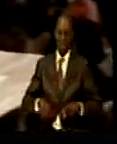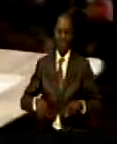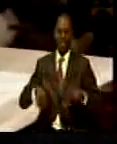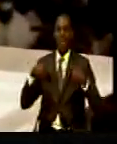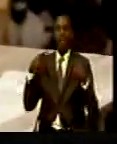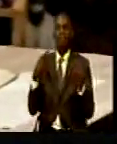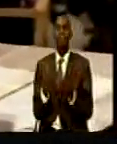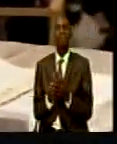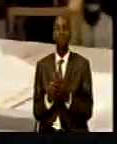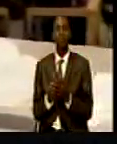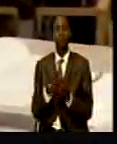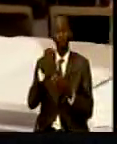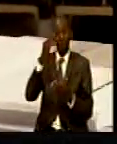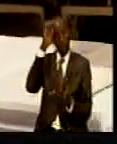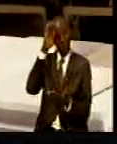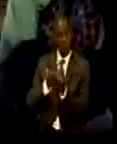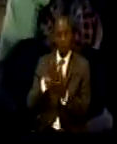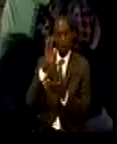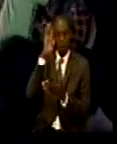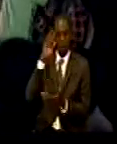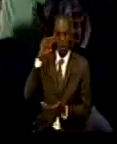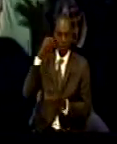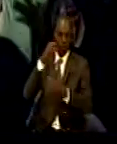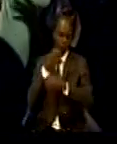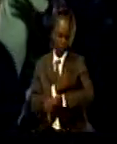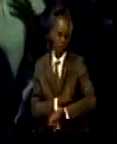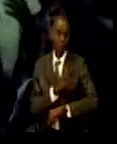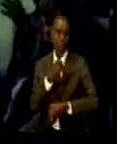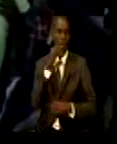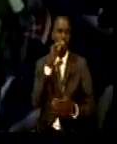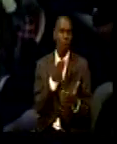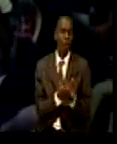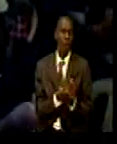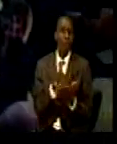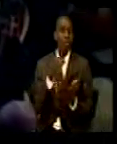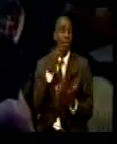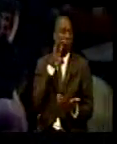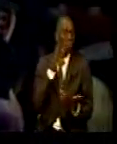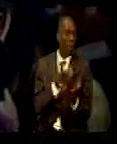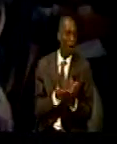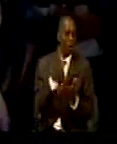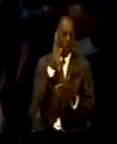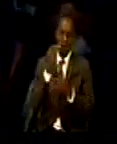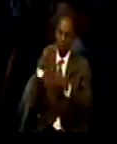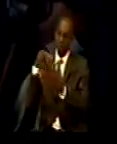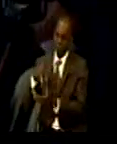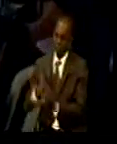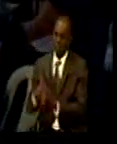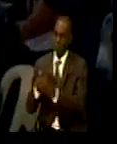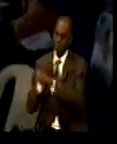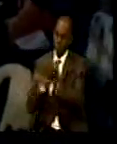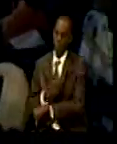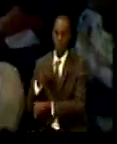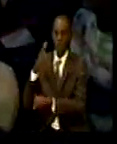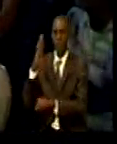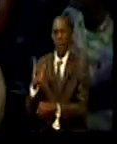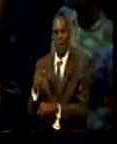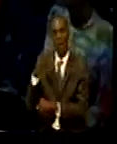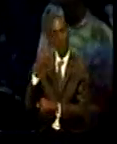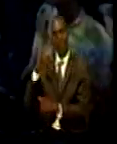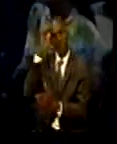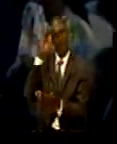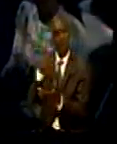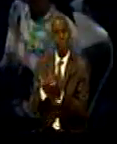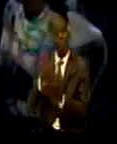husband will stand by the wife. The wife will stand by the husband. The parents